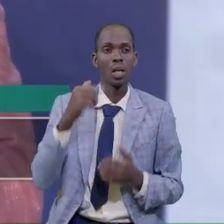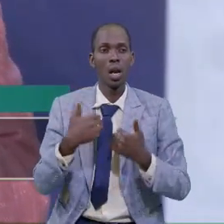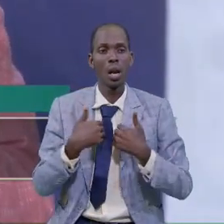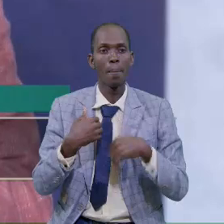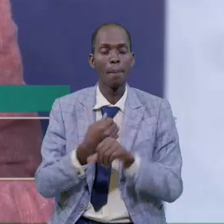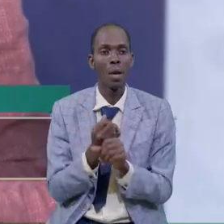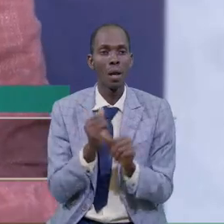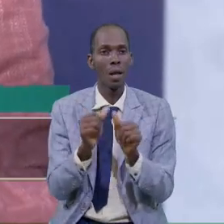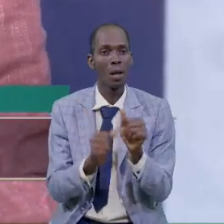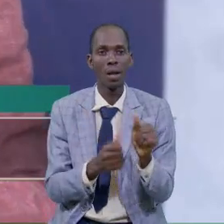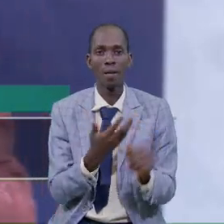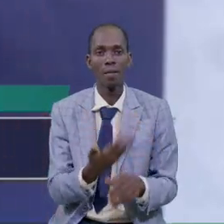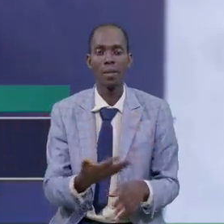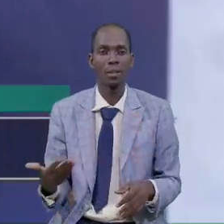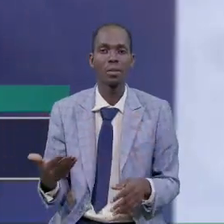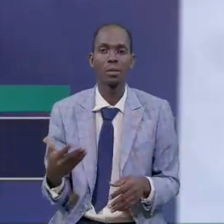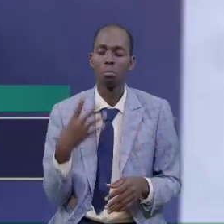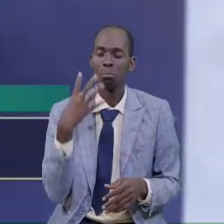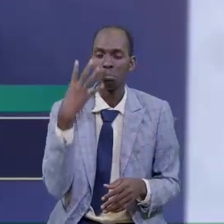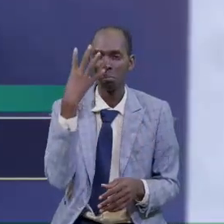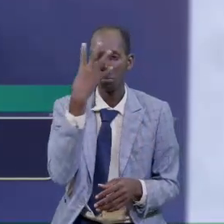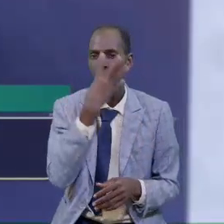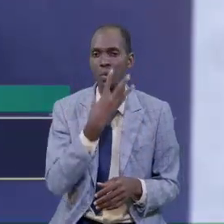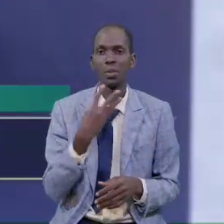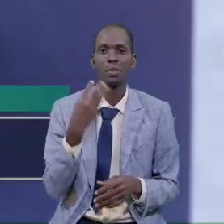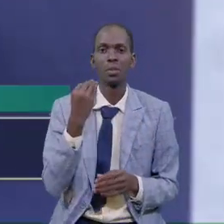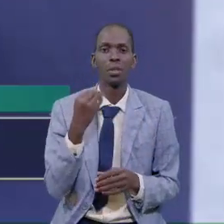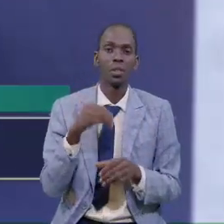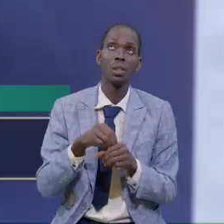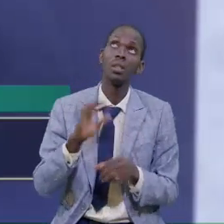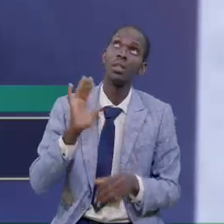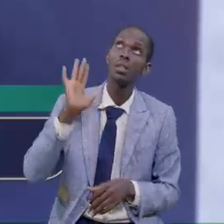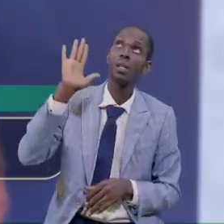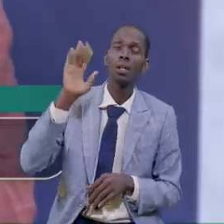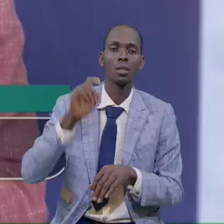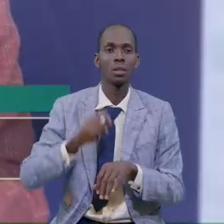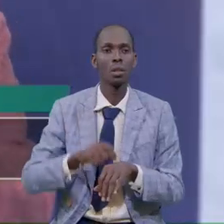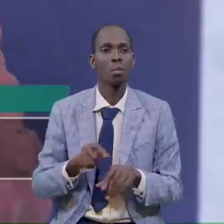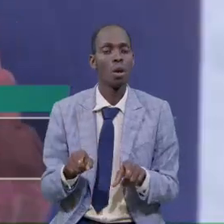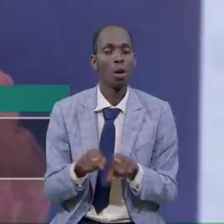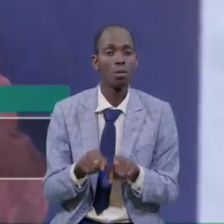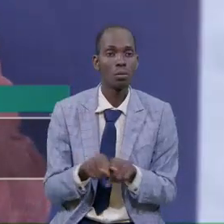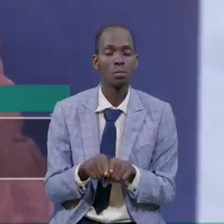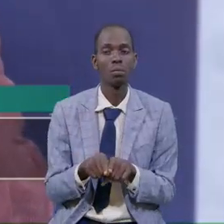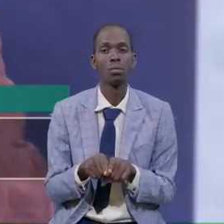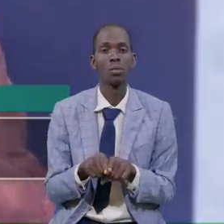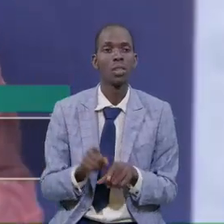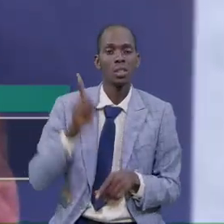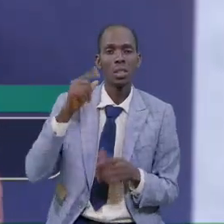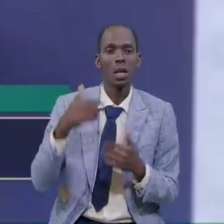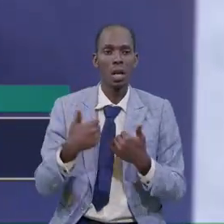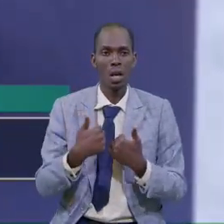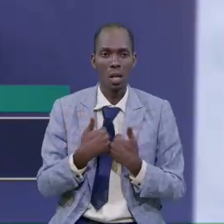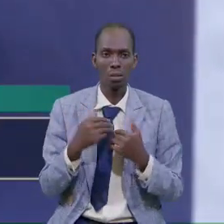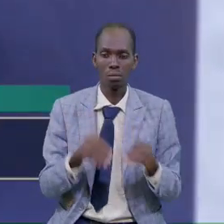everything beautiful in his time. Also, he has set